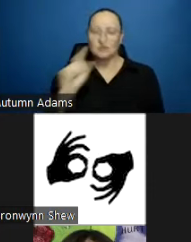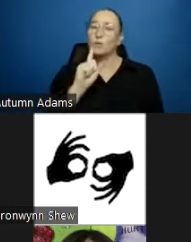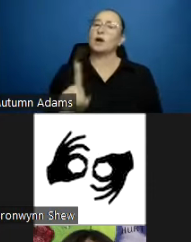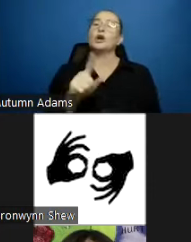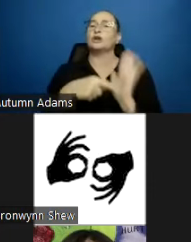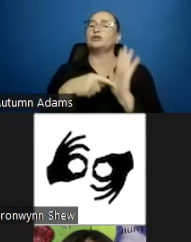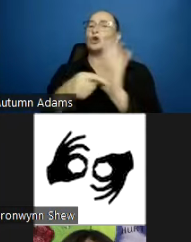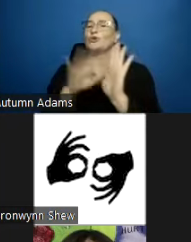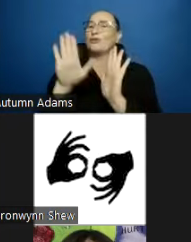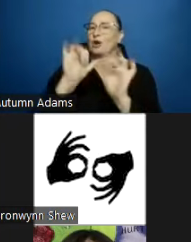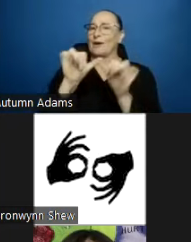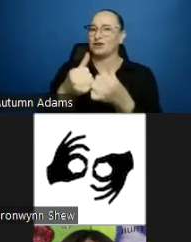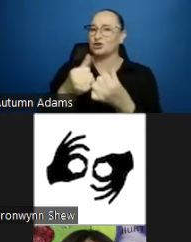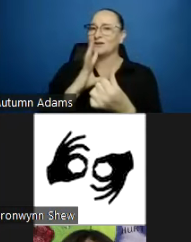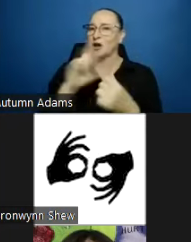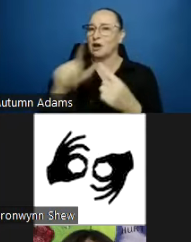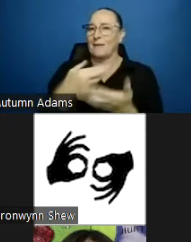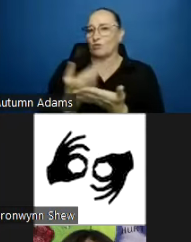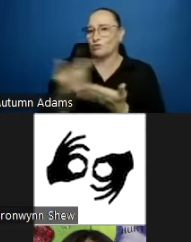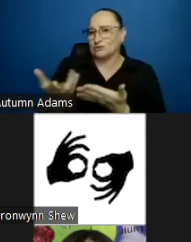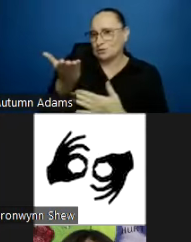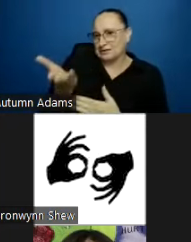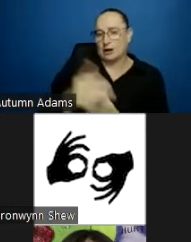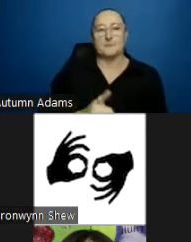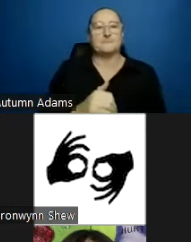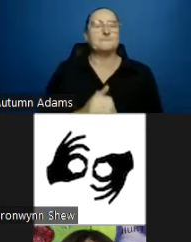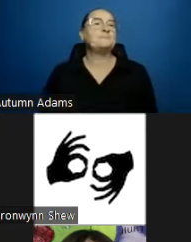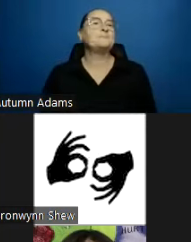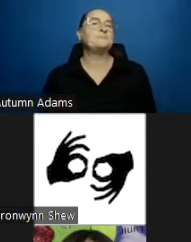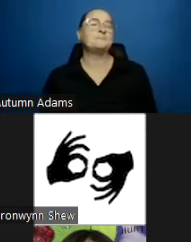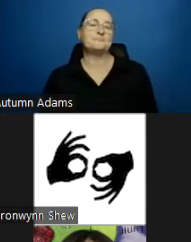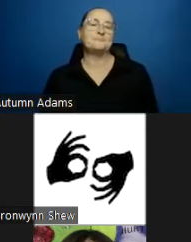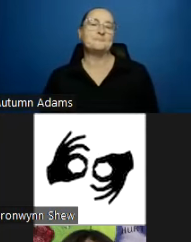about resources there. Okay, next slide.